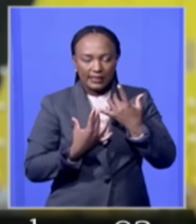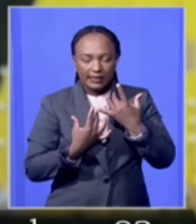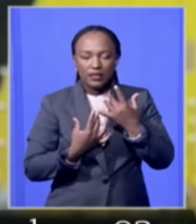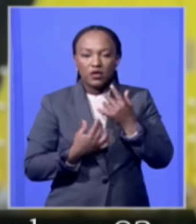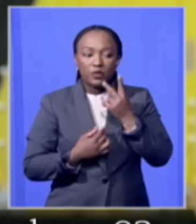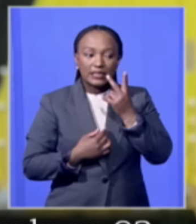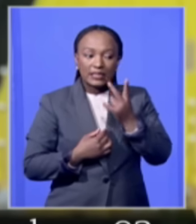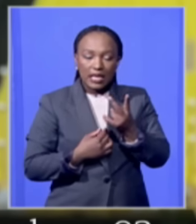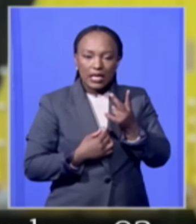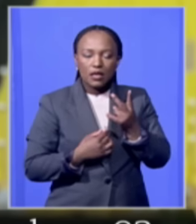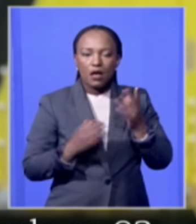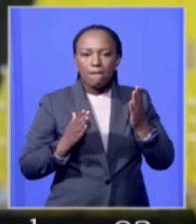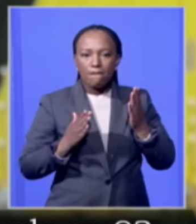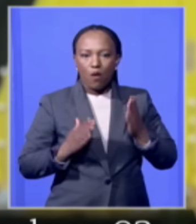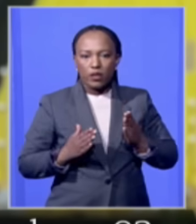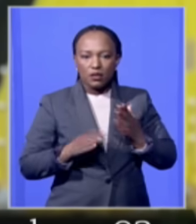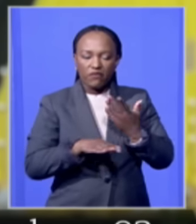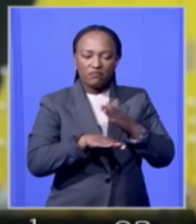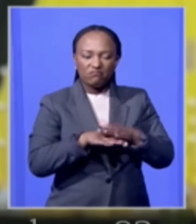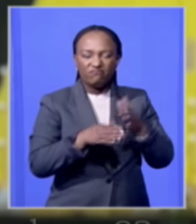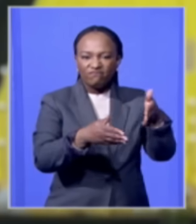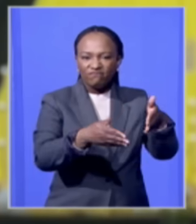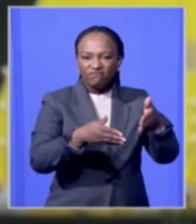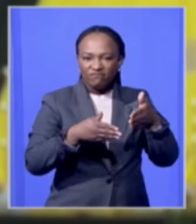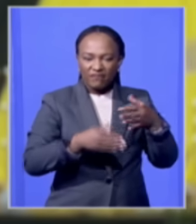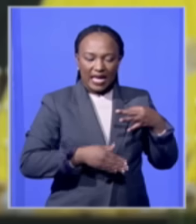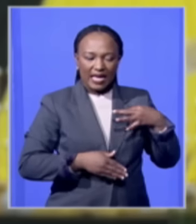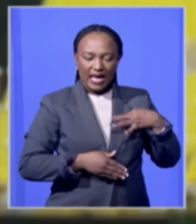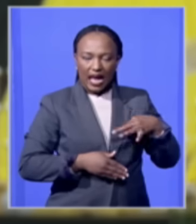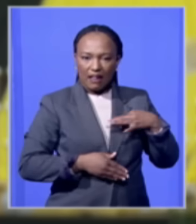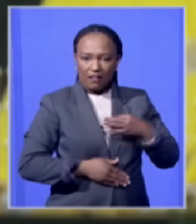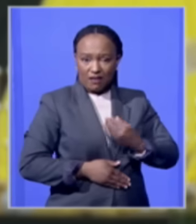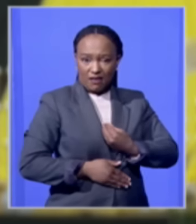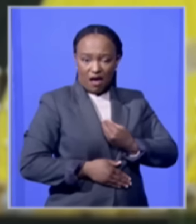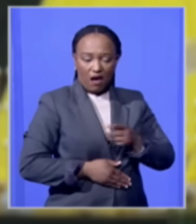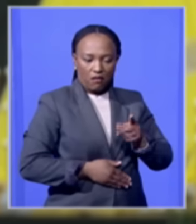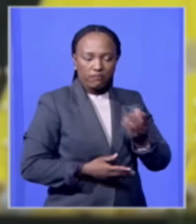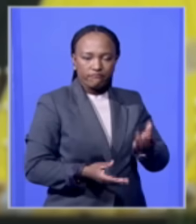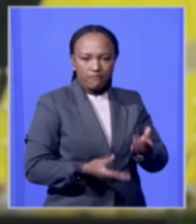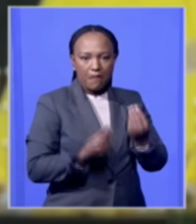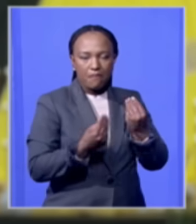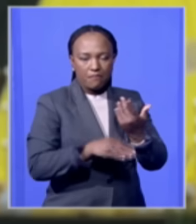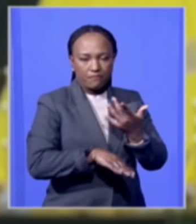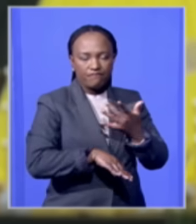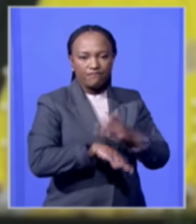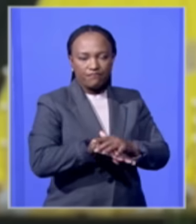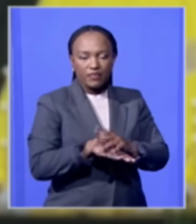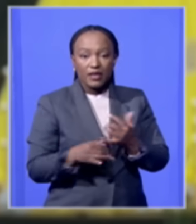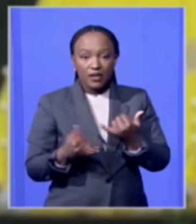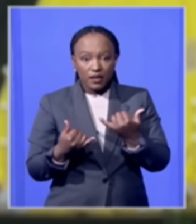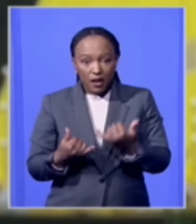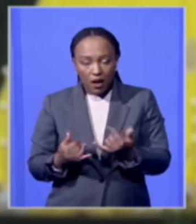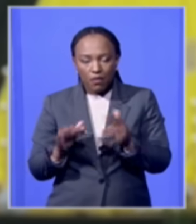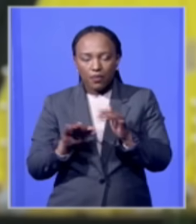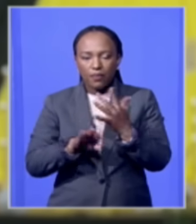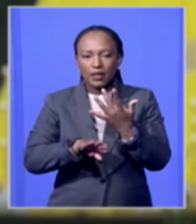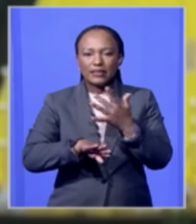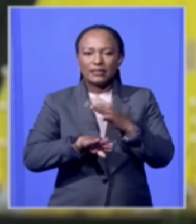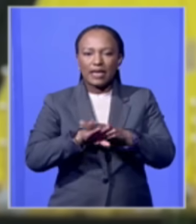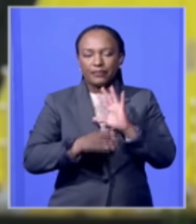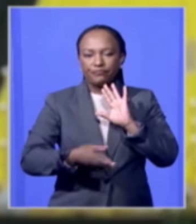body that was found of a little girl. And now the death toll is